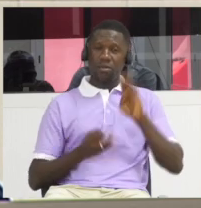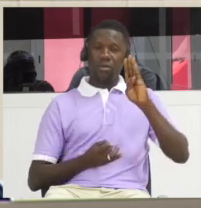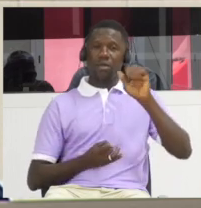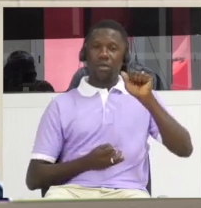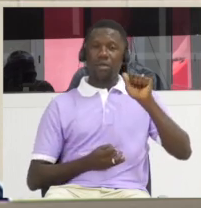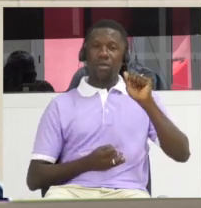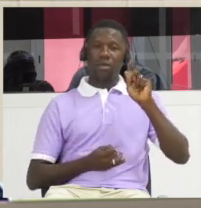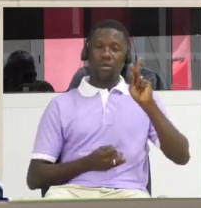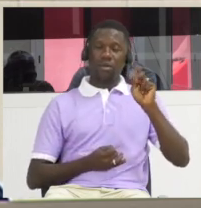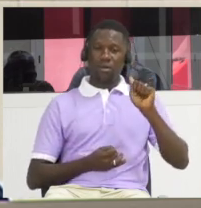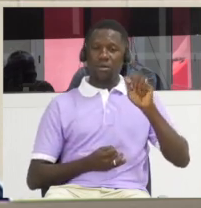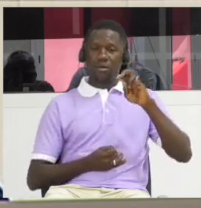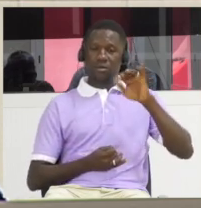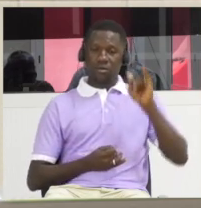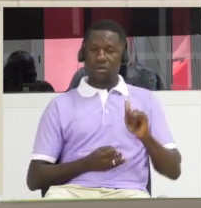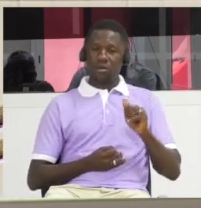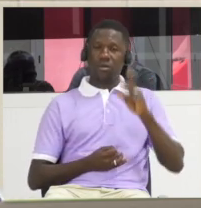and the